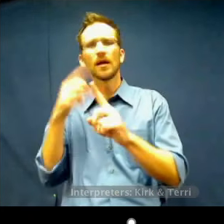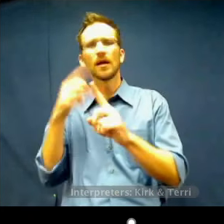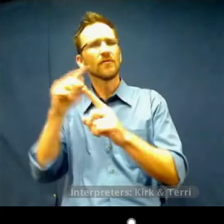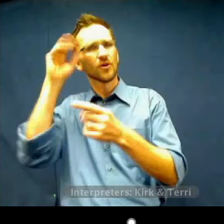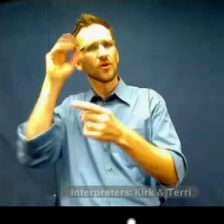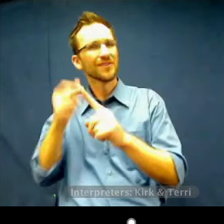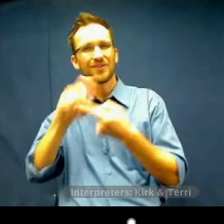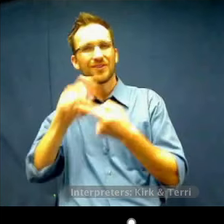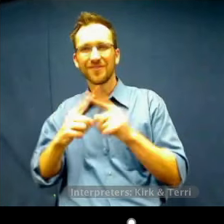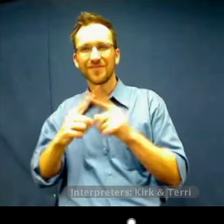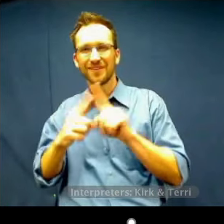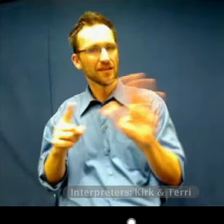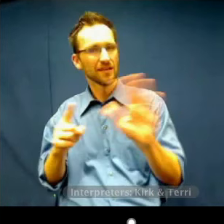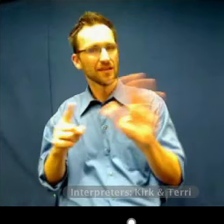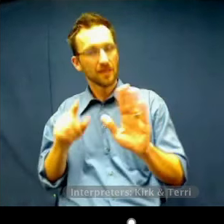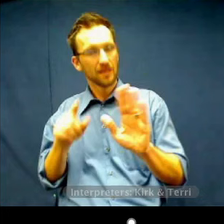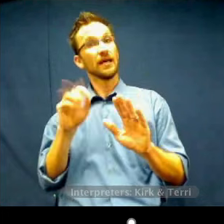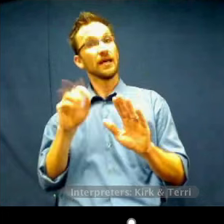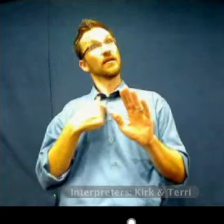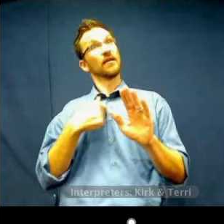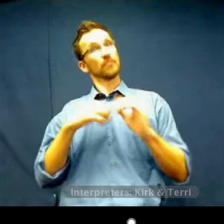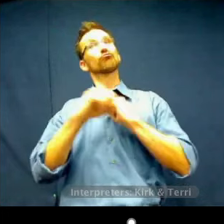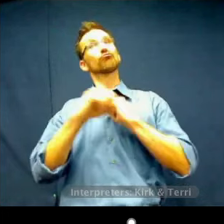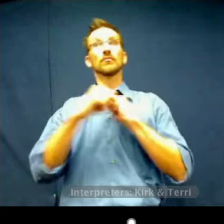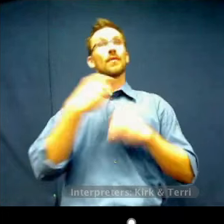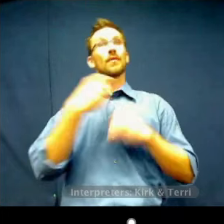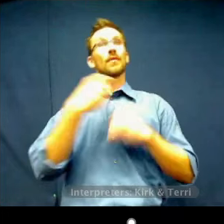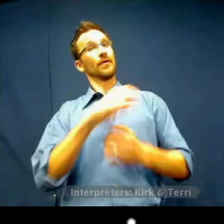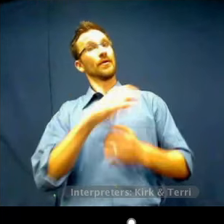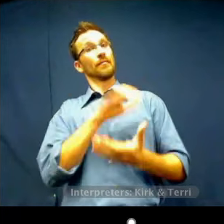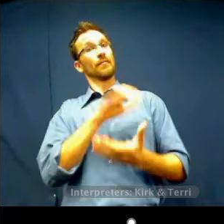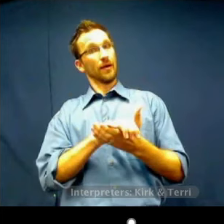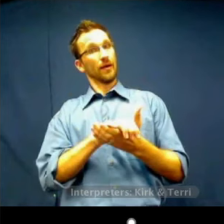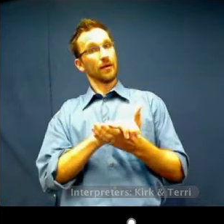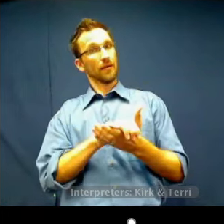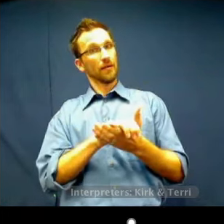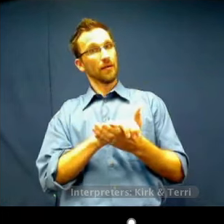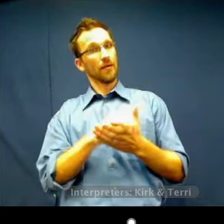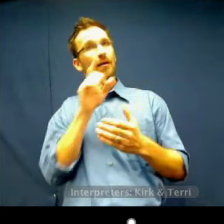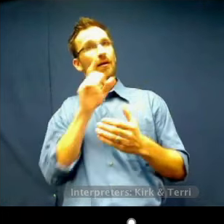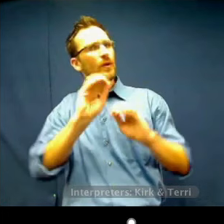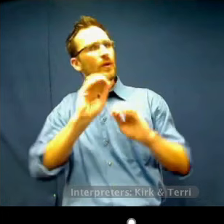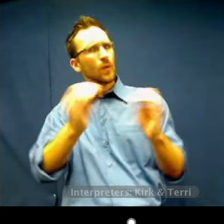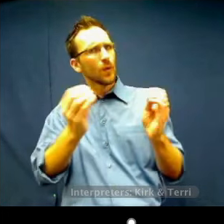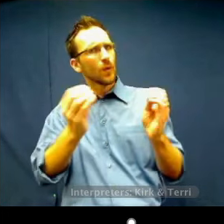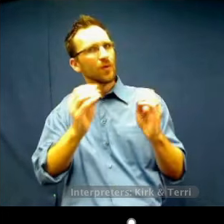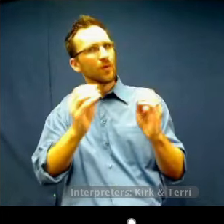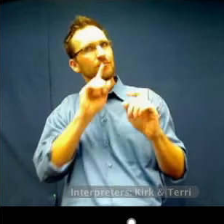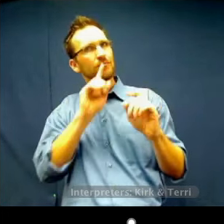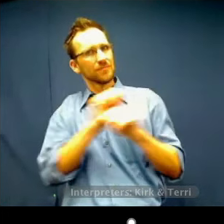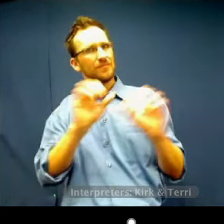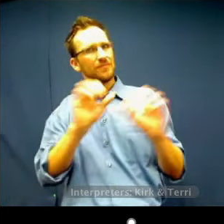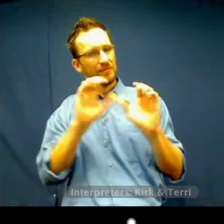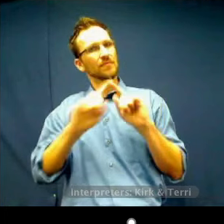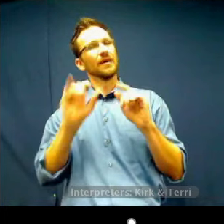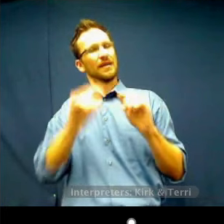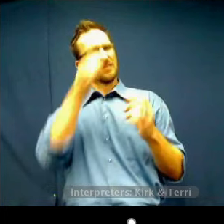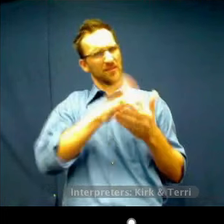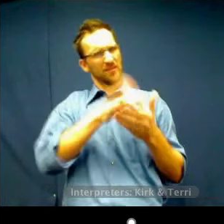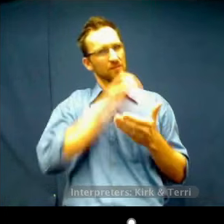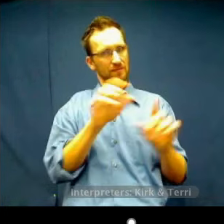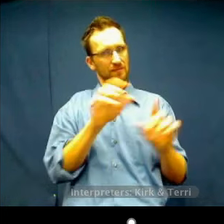you hold yourself out as being married, even though you haven't gone through a ceremony. Thank you, Catherine. Marriage